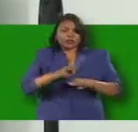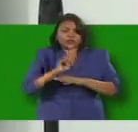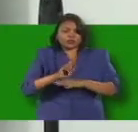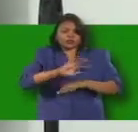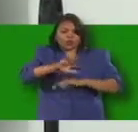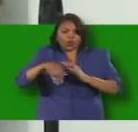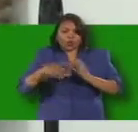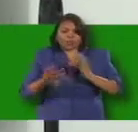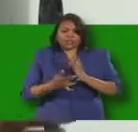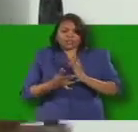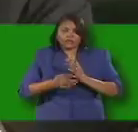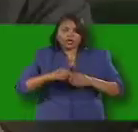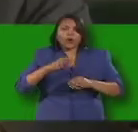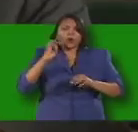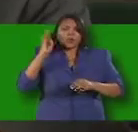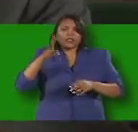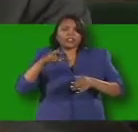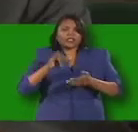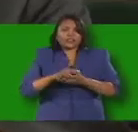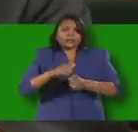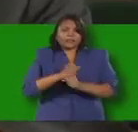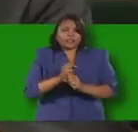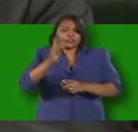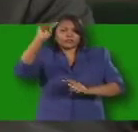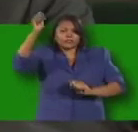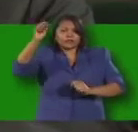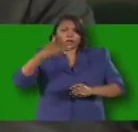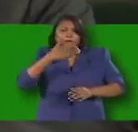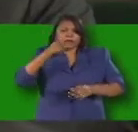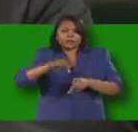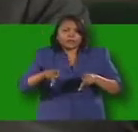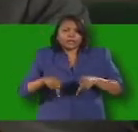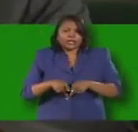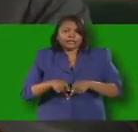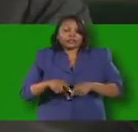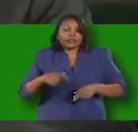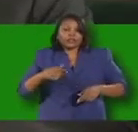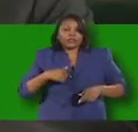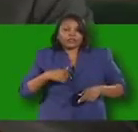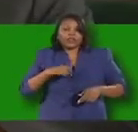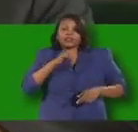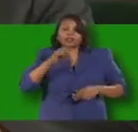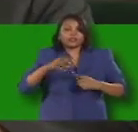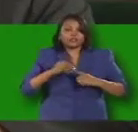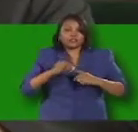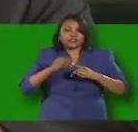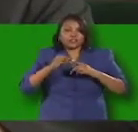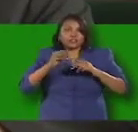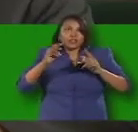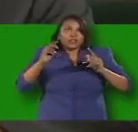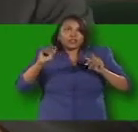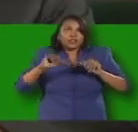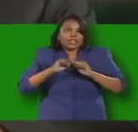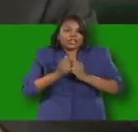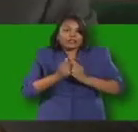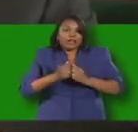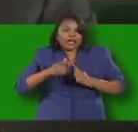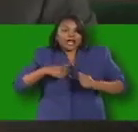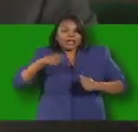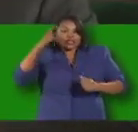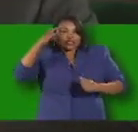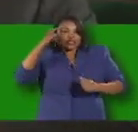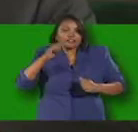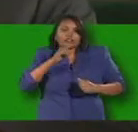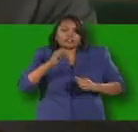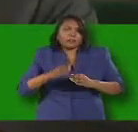will Trinidad and Tobago be a better place? And I'm not a specialist in this area, my sense is that it's not a